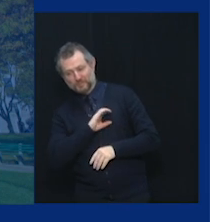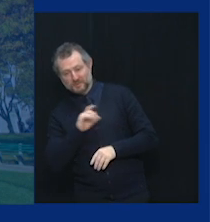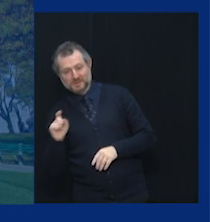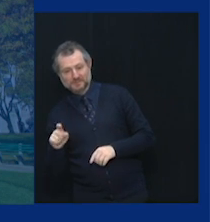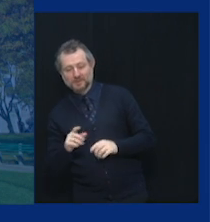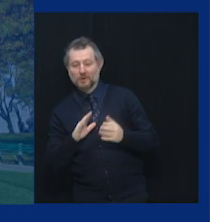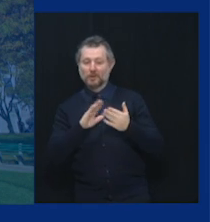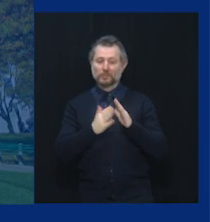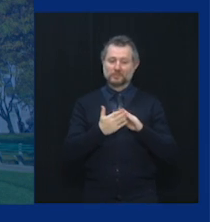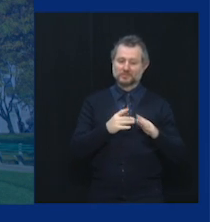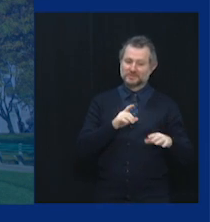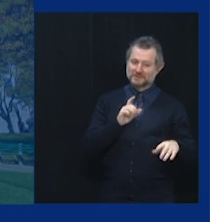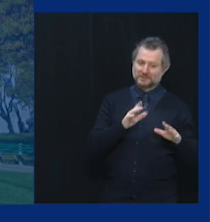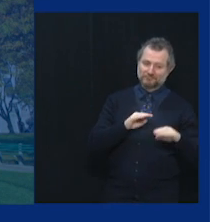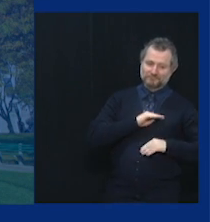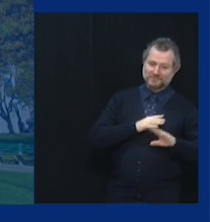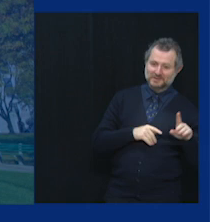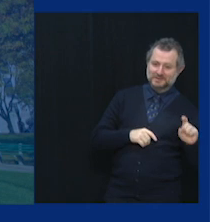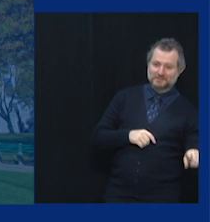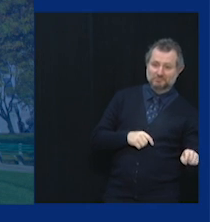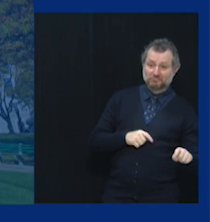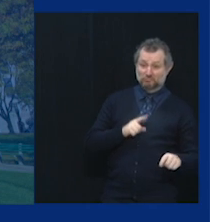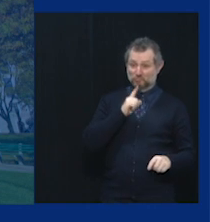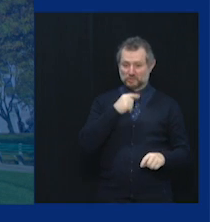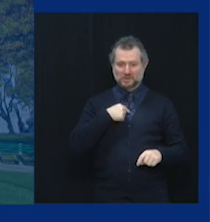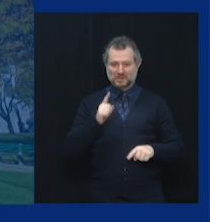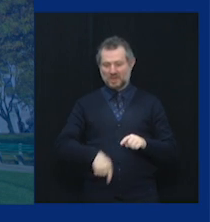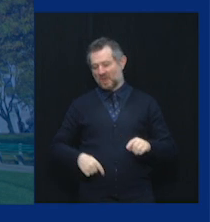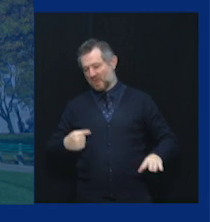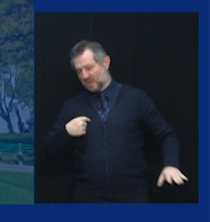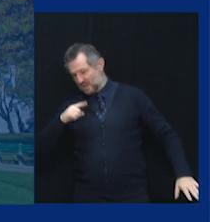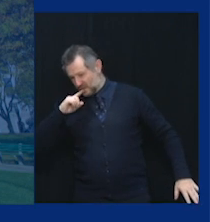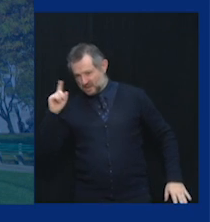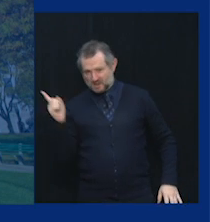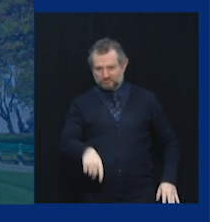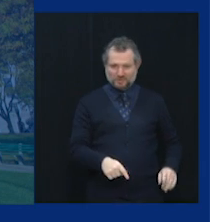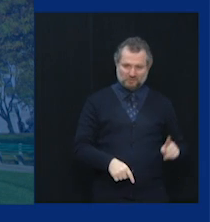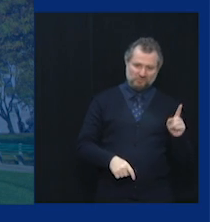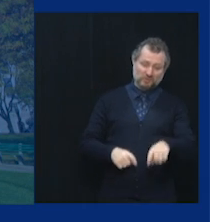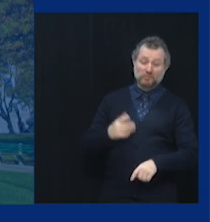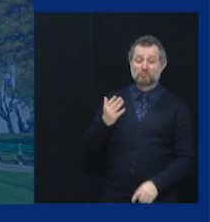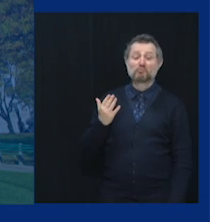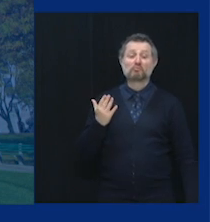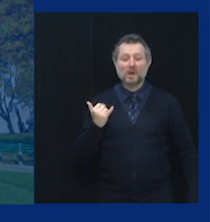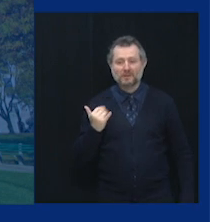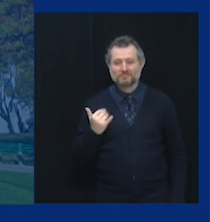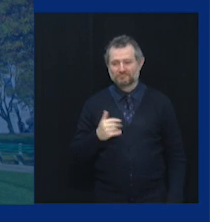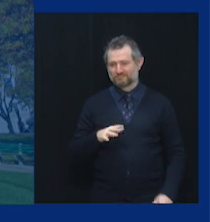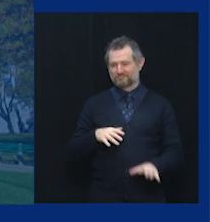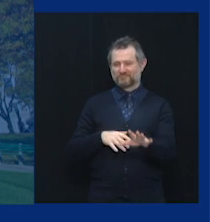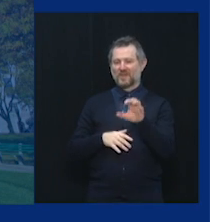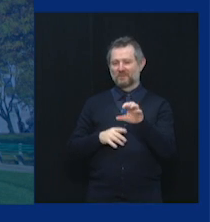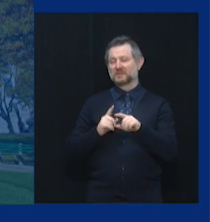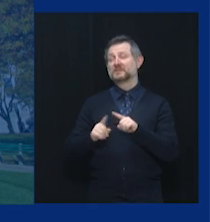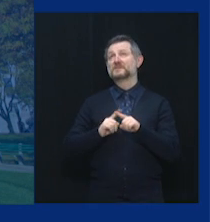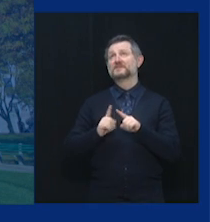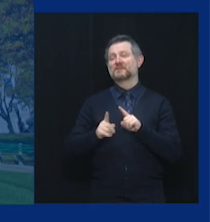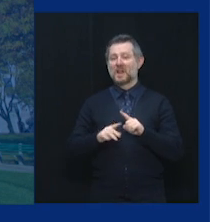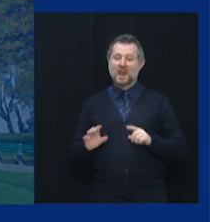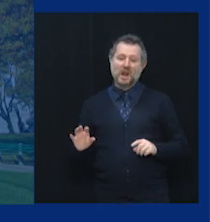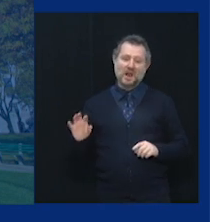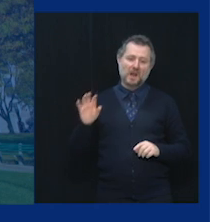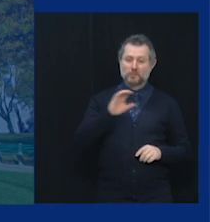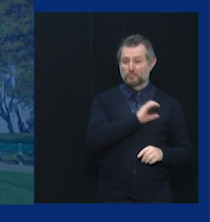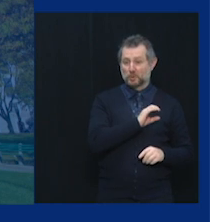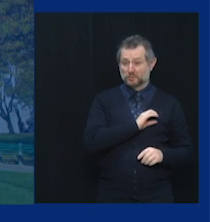And I can't do it from Albany because there are 500 different police departments. And by the way, what works in Rochester